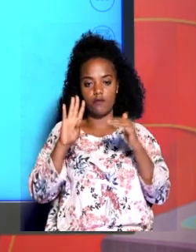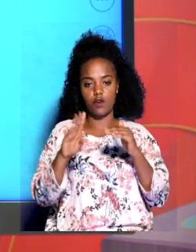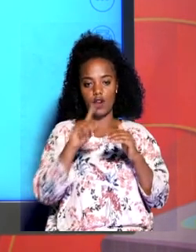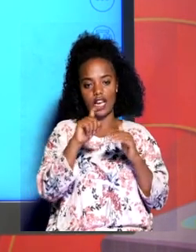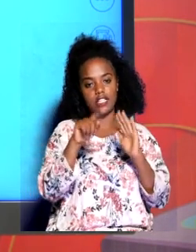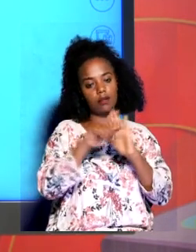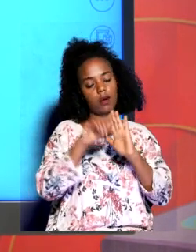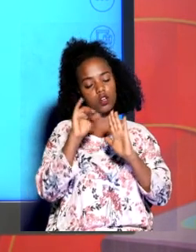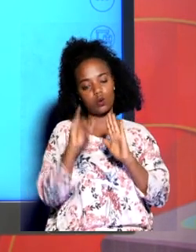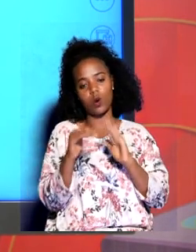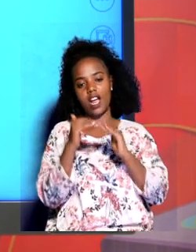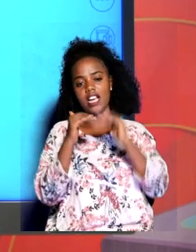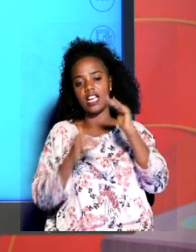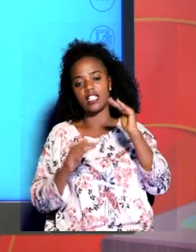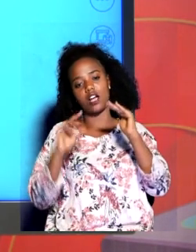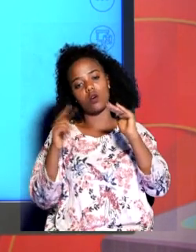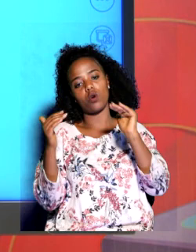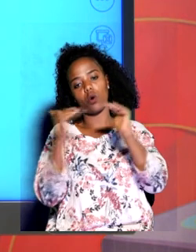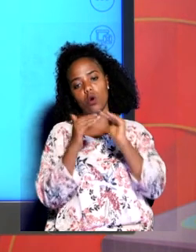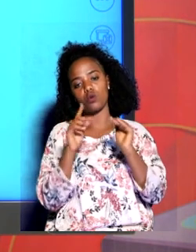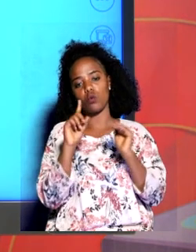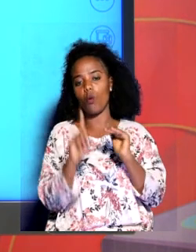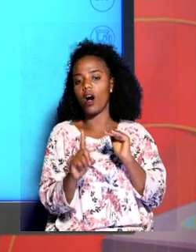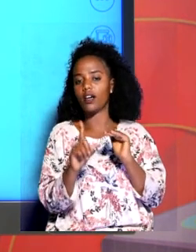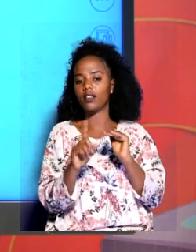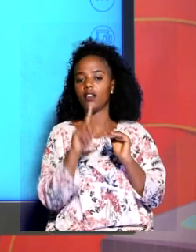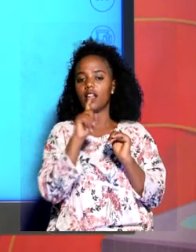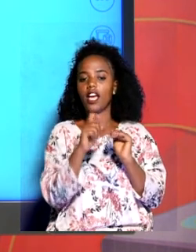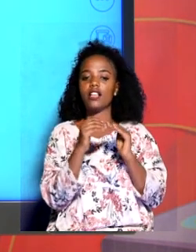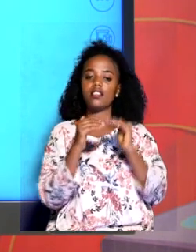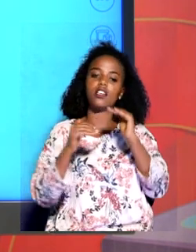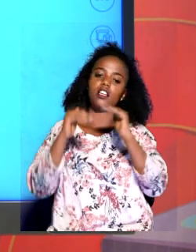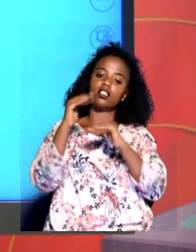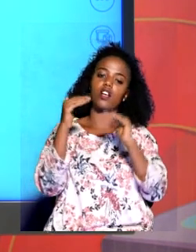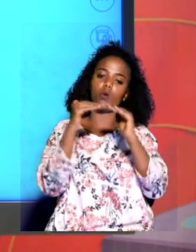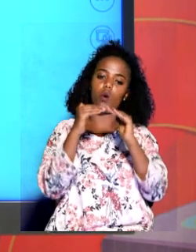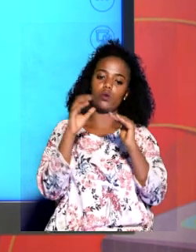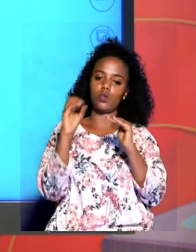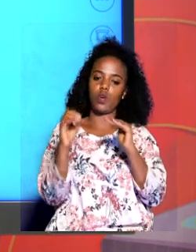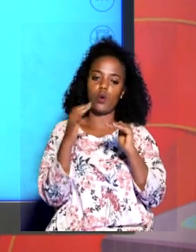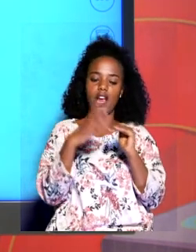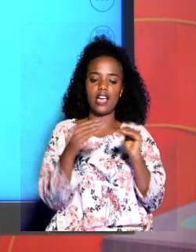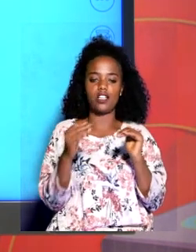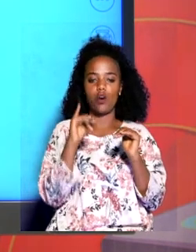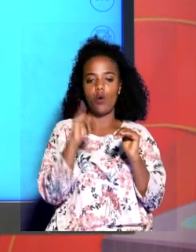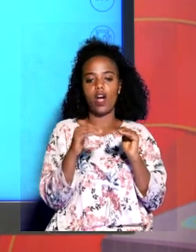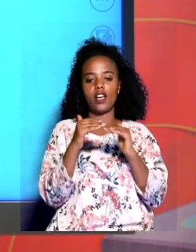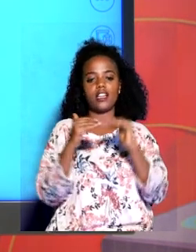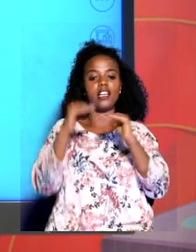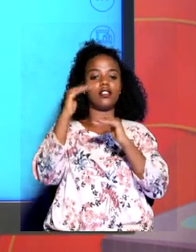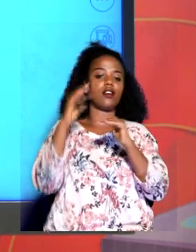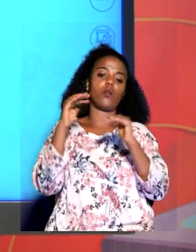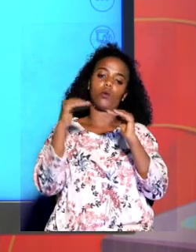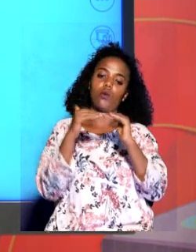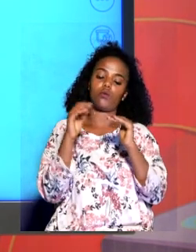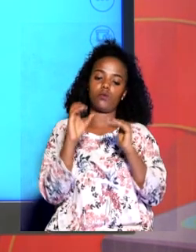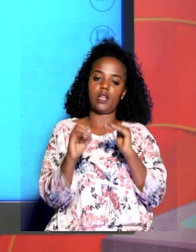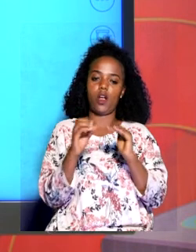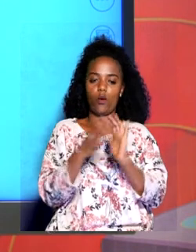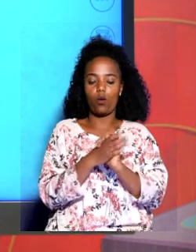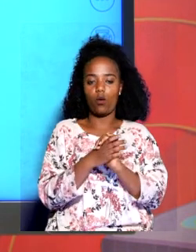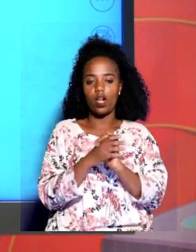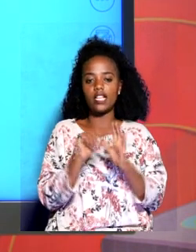minus y less than or equal to 1, x greater than or equal to 0, and y greater than or equal to 0.